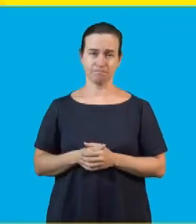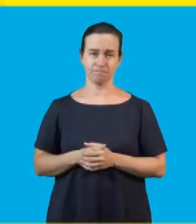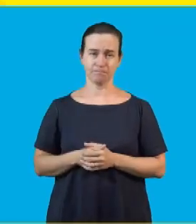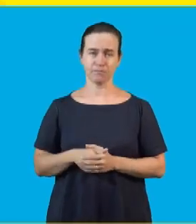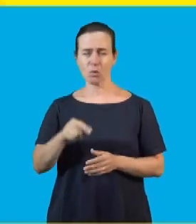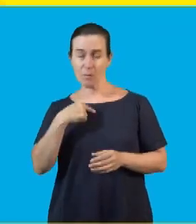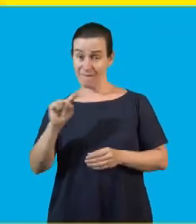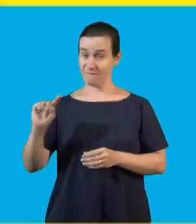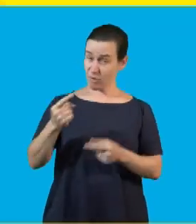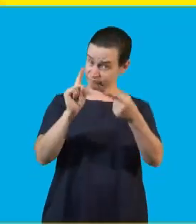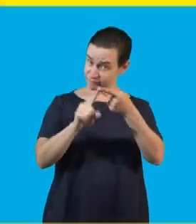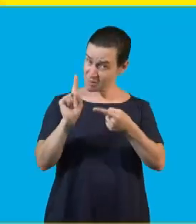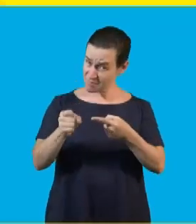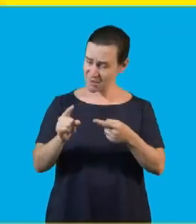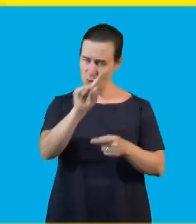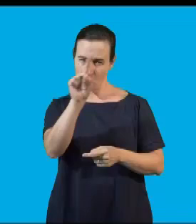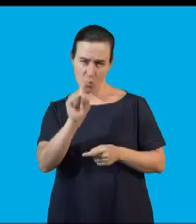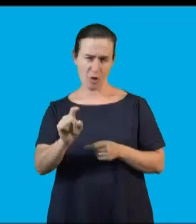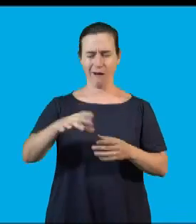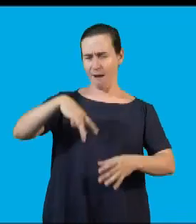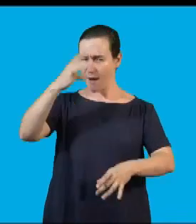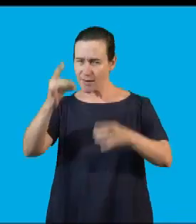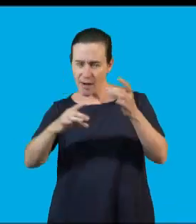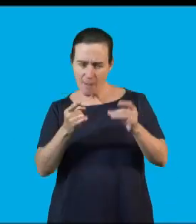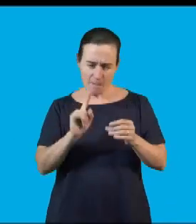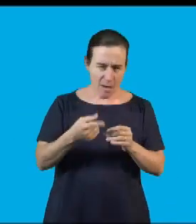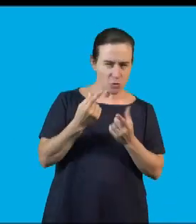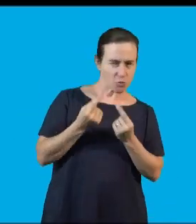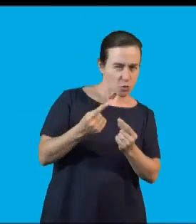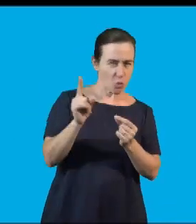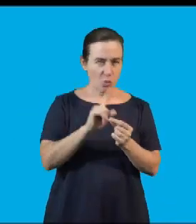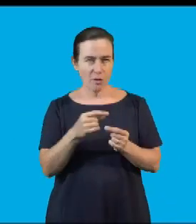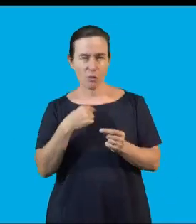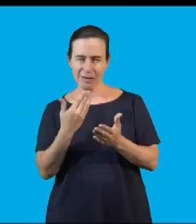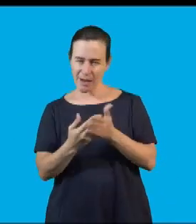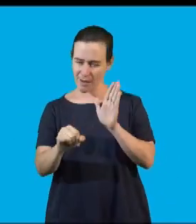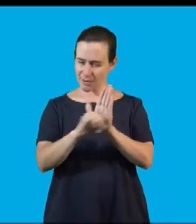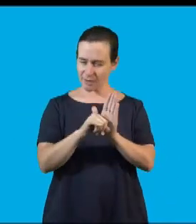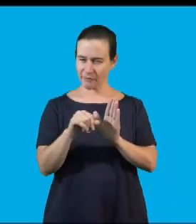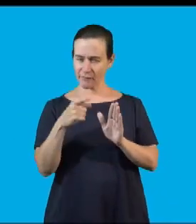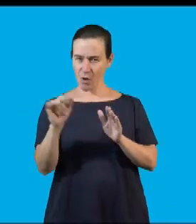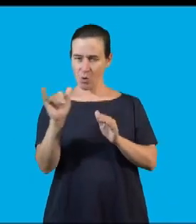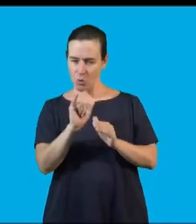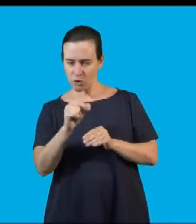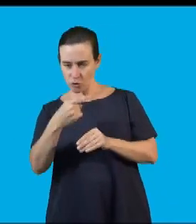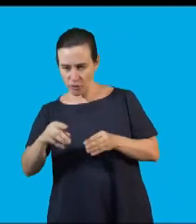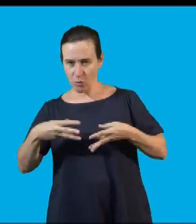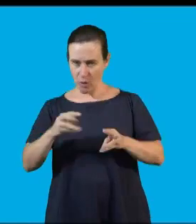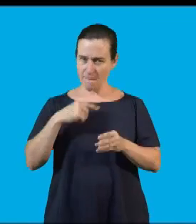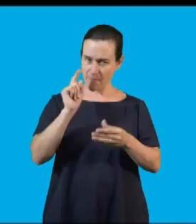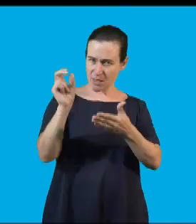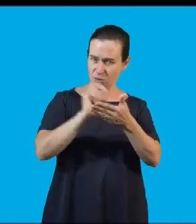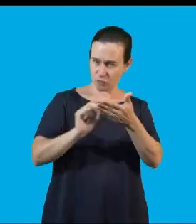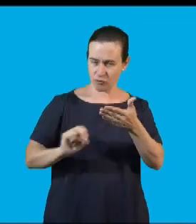3.2. We're unpacking the question, identifying the key ideas so we can apply the correct format and write clear